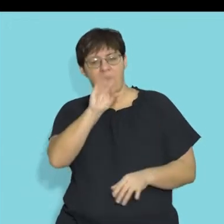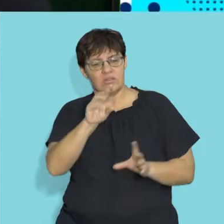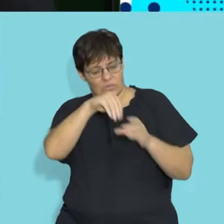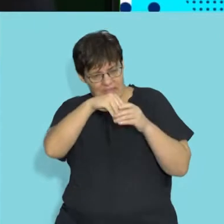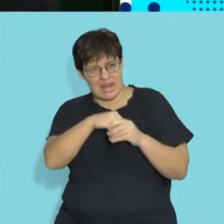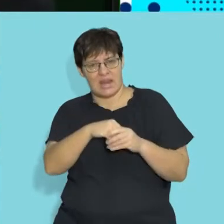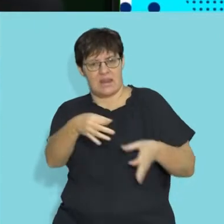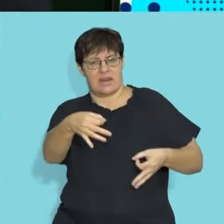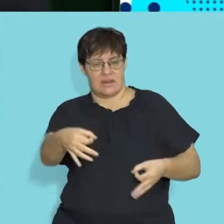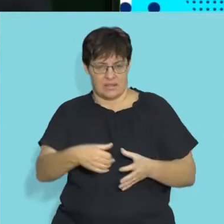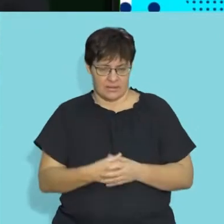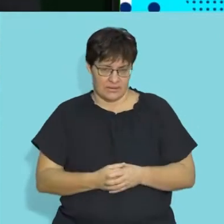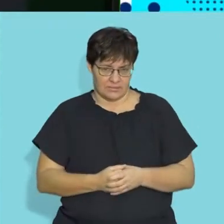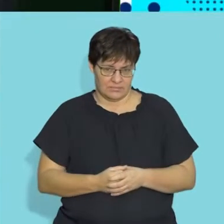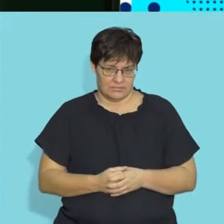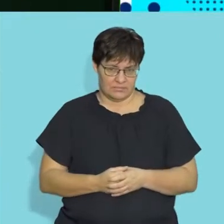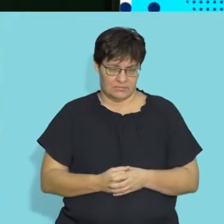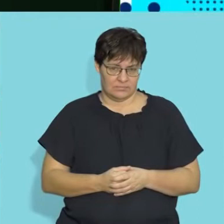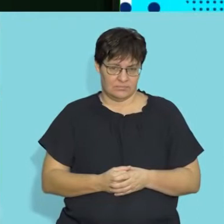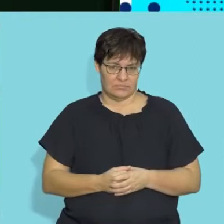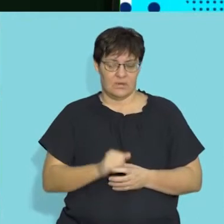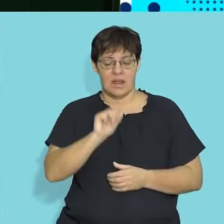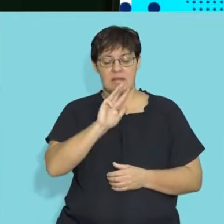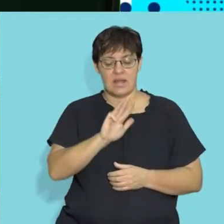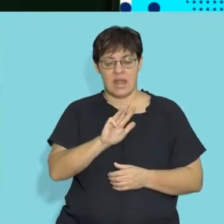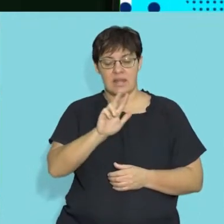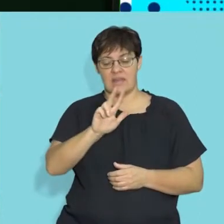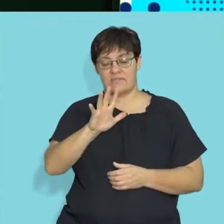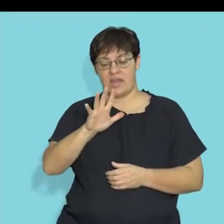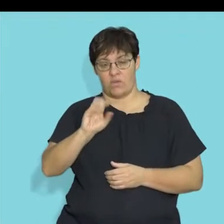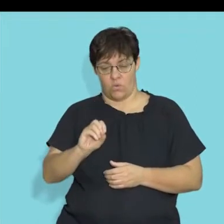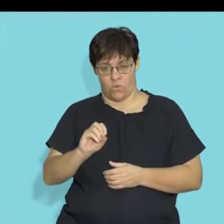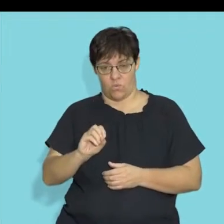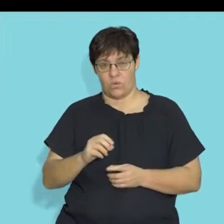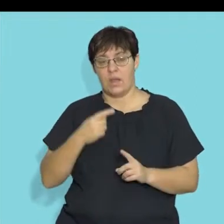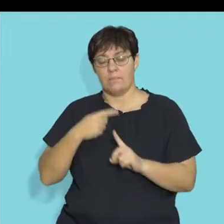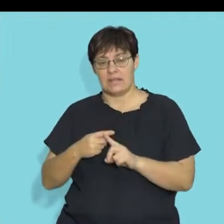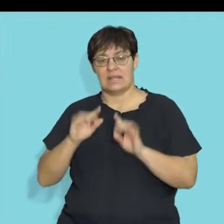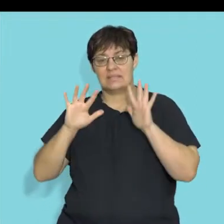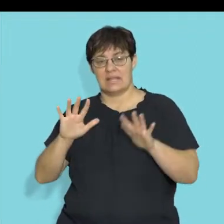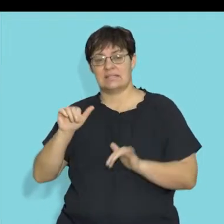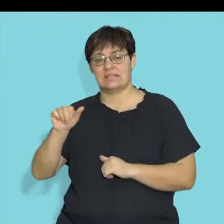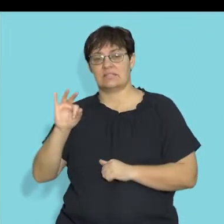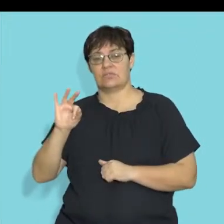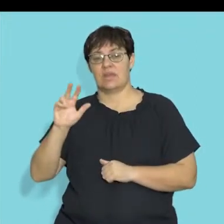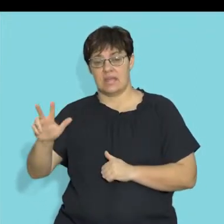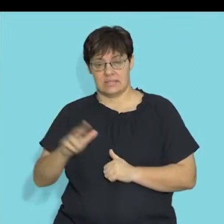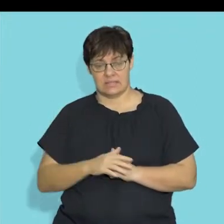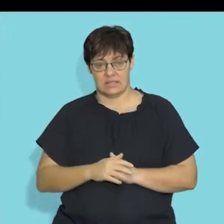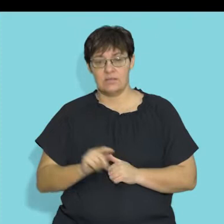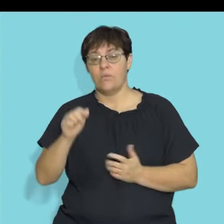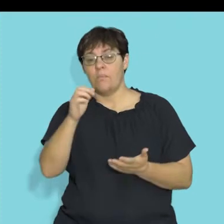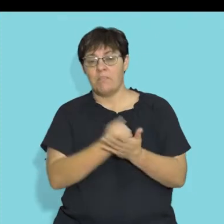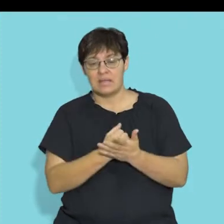questions that examiners ask in the accounting paper. If you were given the 9850 and the